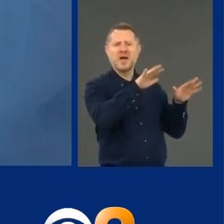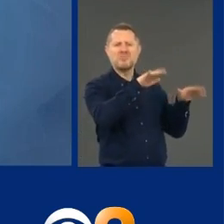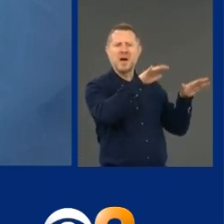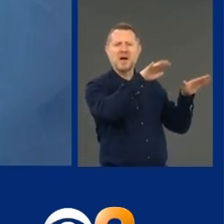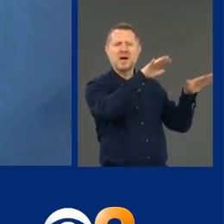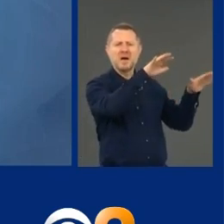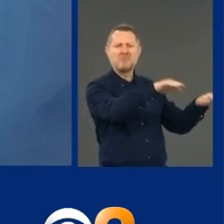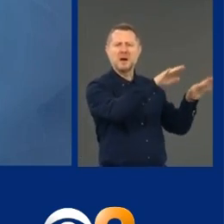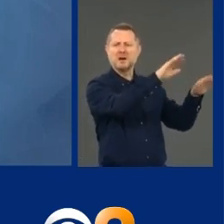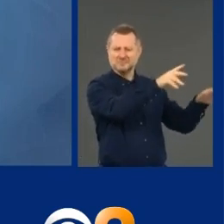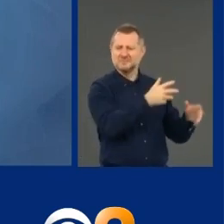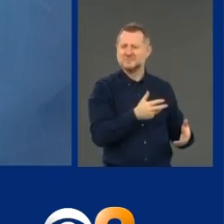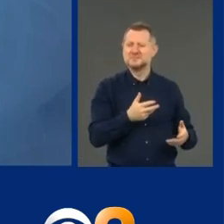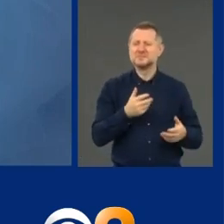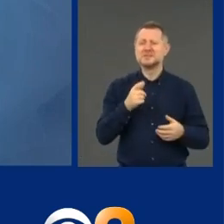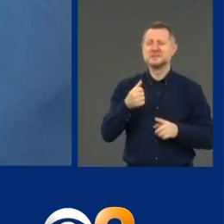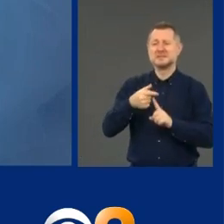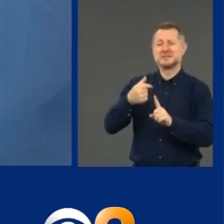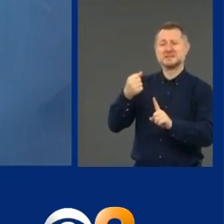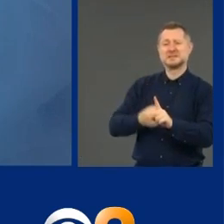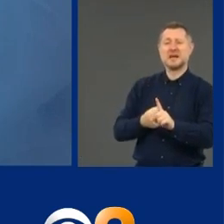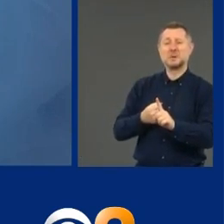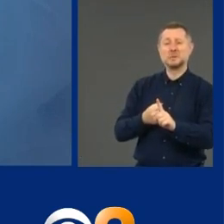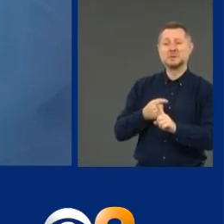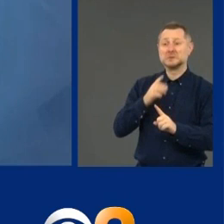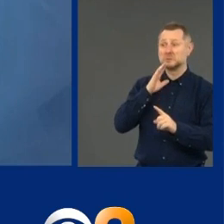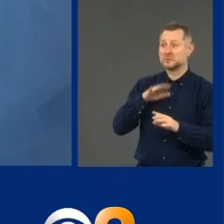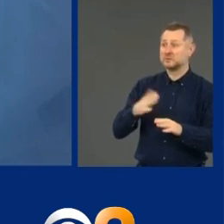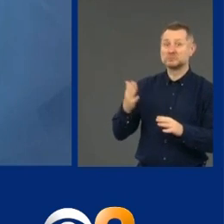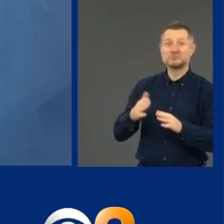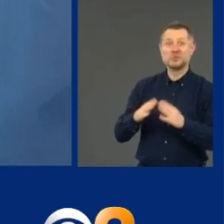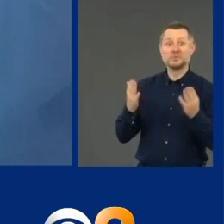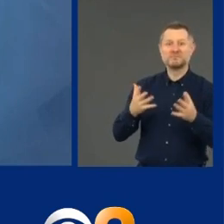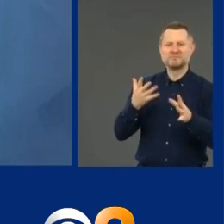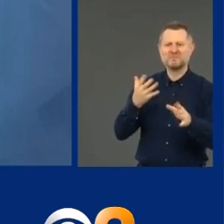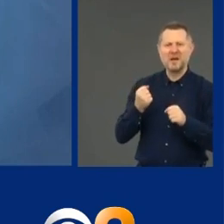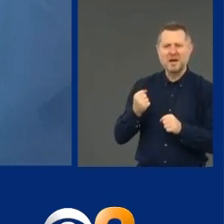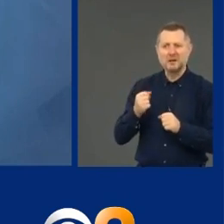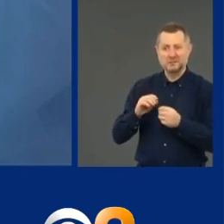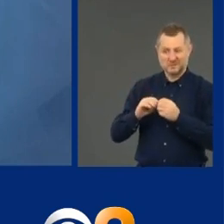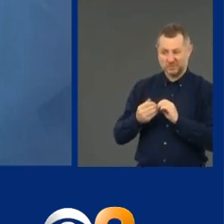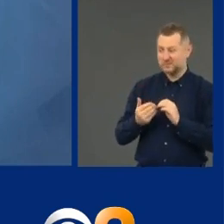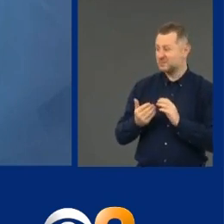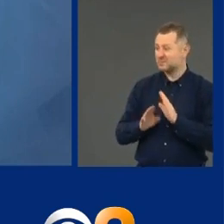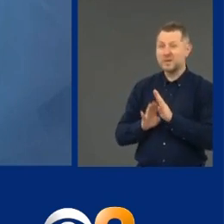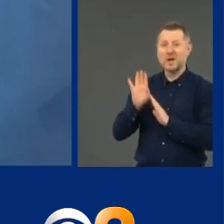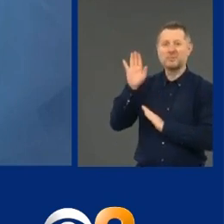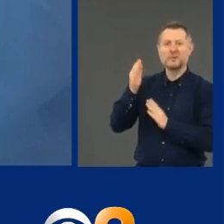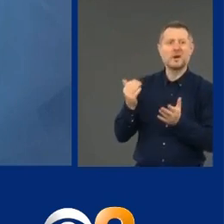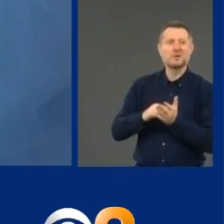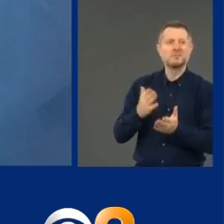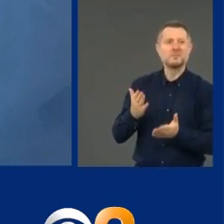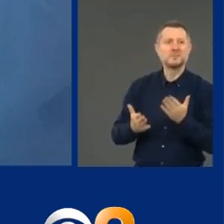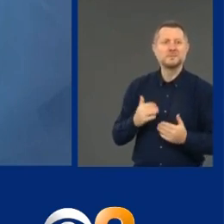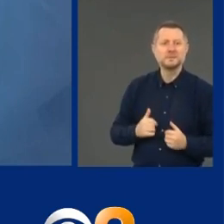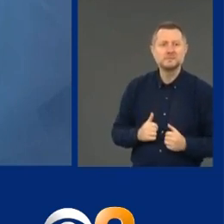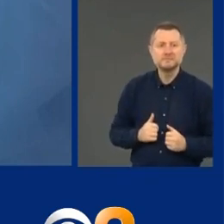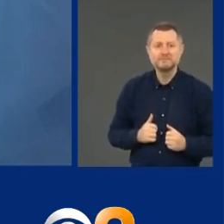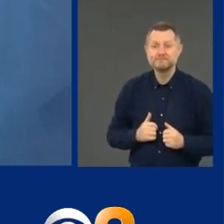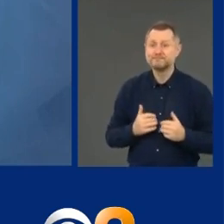in the South, which may have reopened too fast and too aggressively. They're talking about a higher number